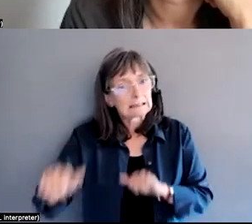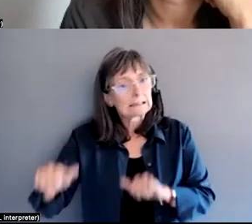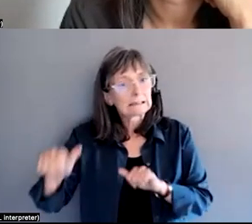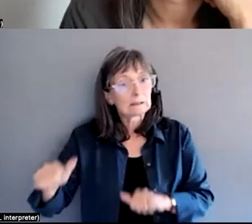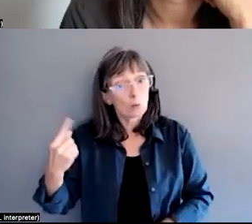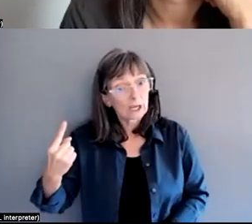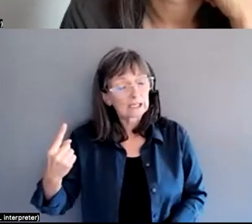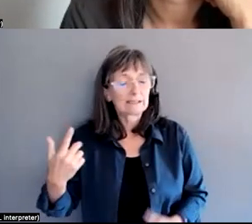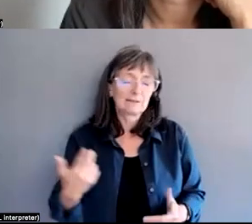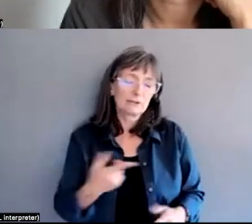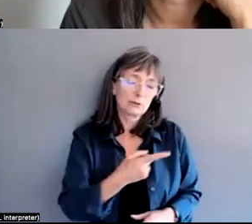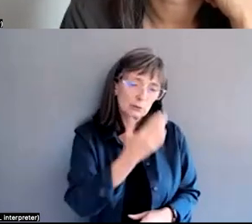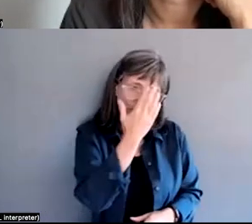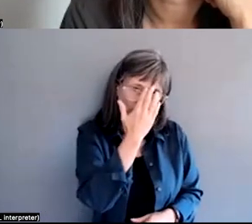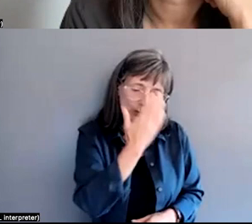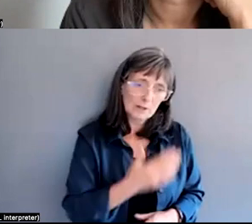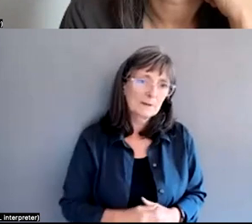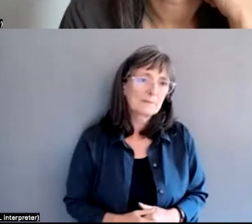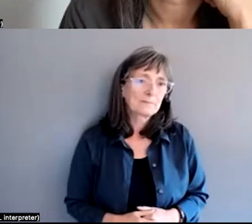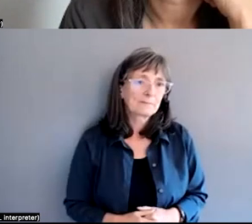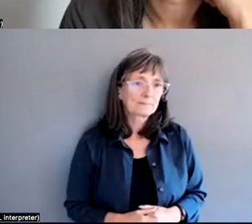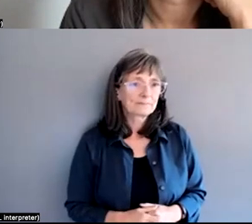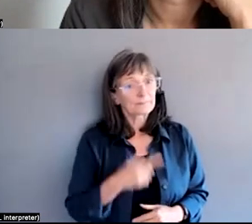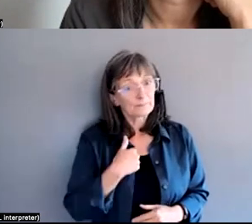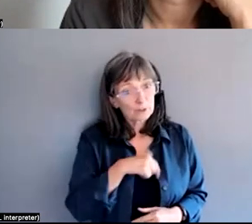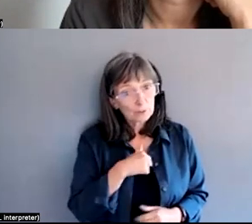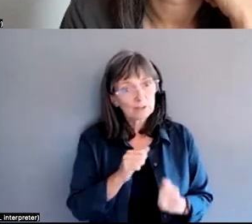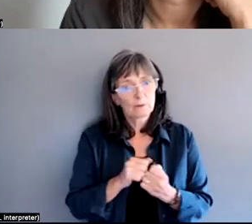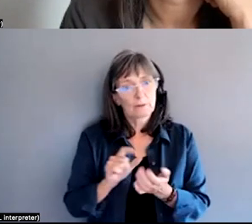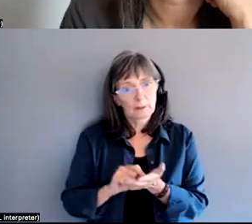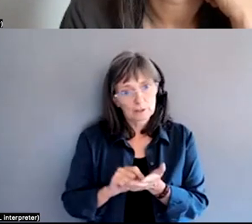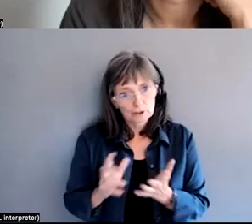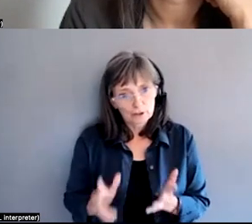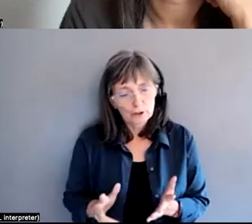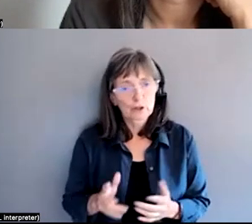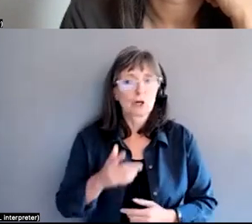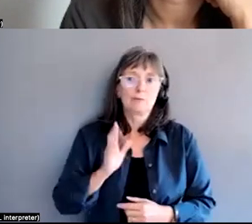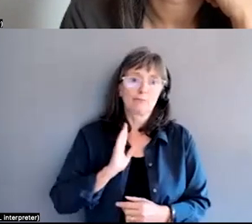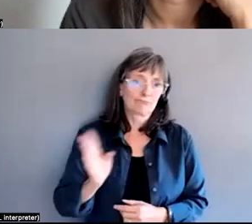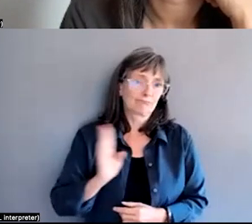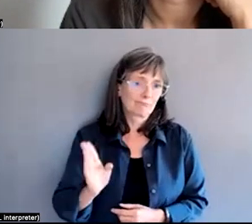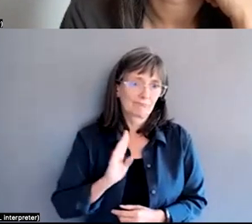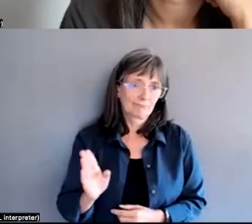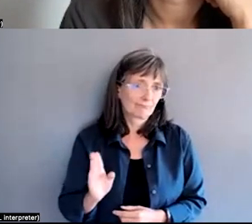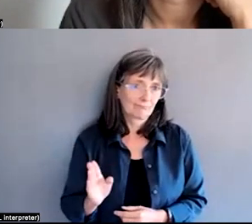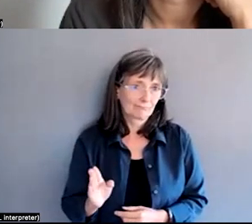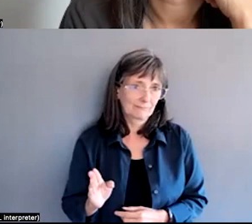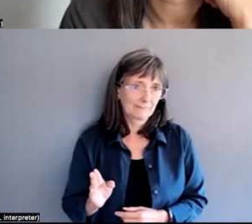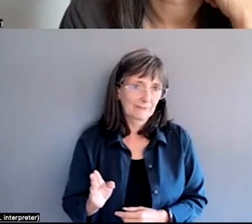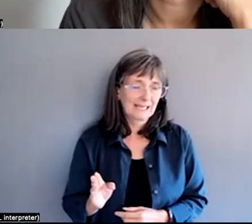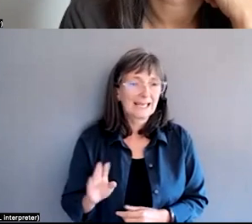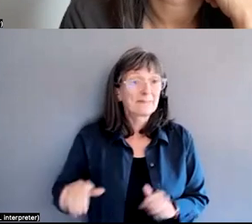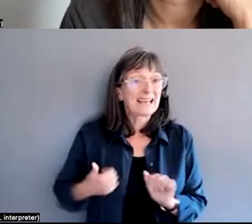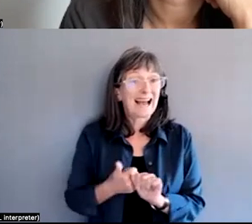know, this there's it's not just us with the publisher or us with the editor or publishing firm. Behind